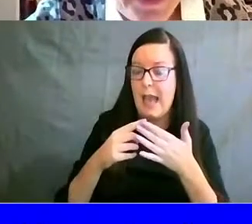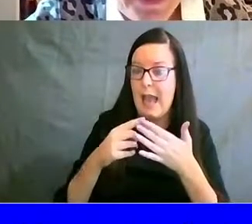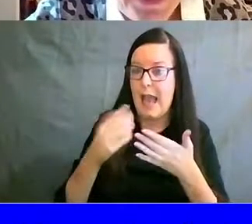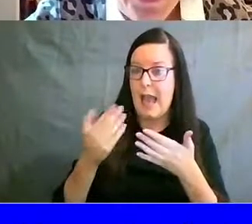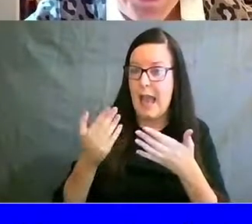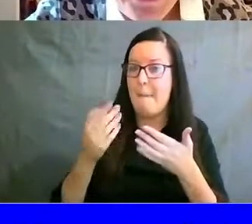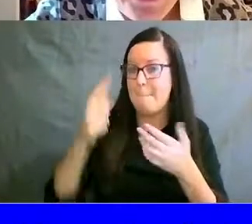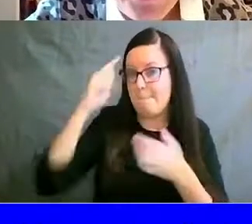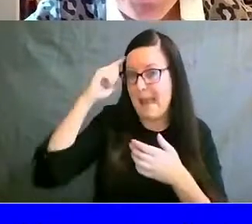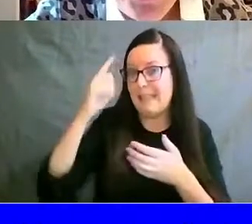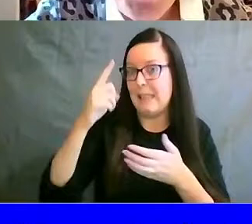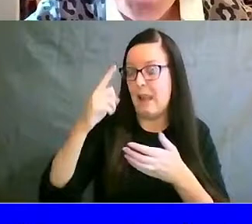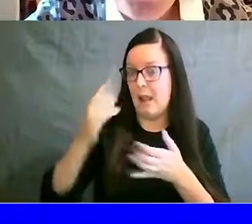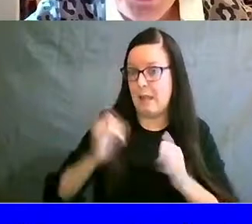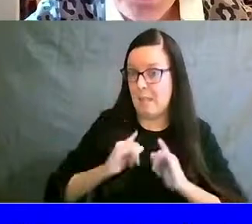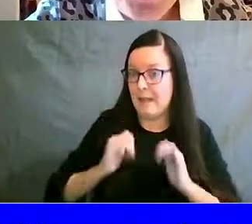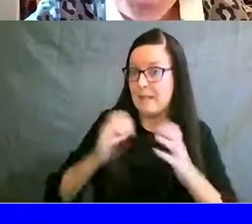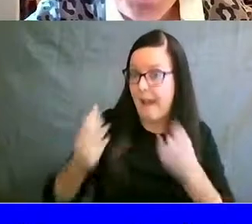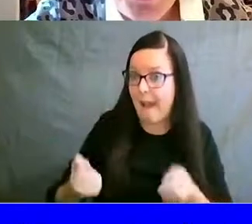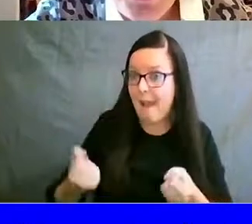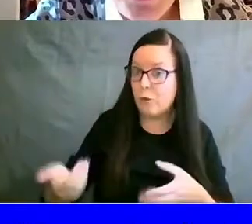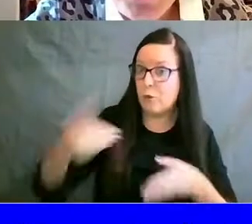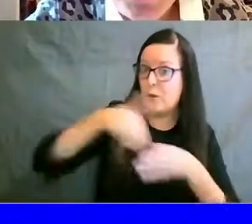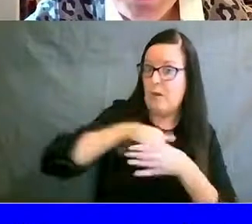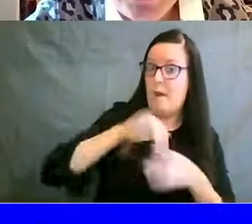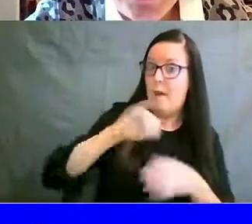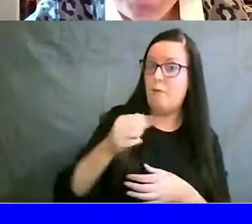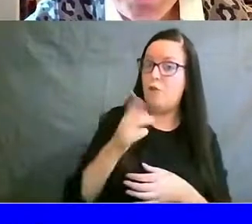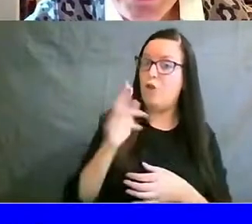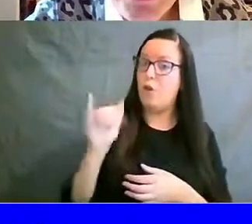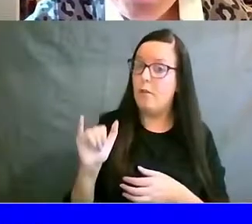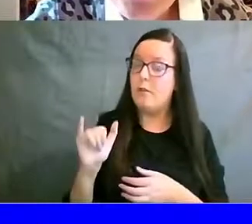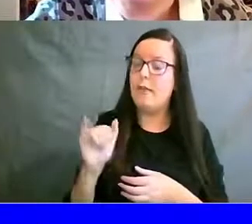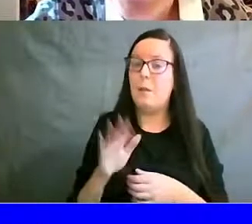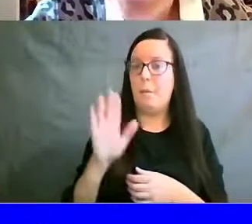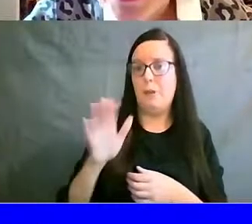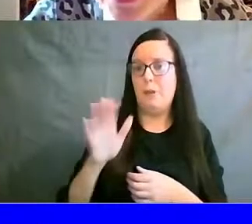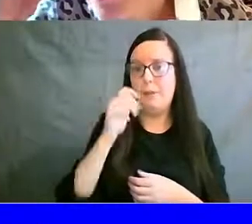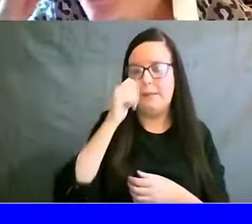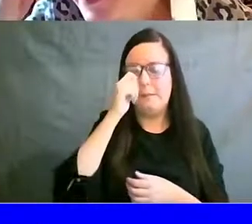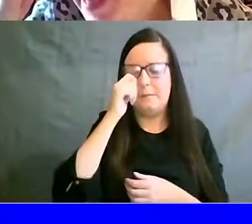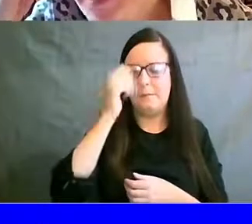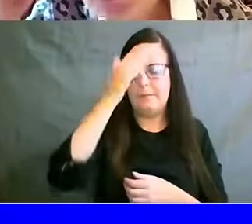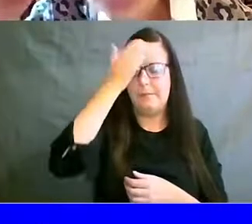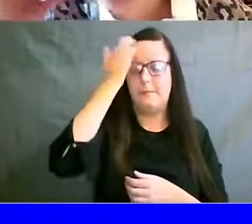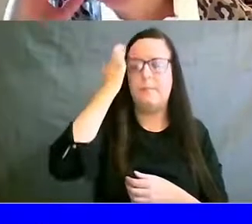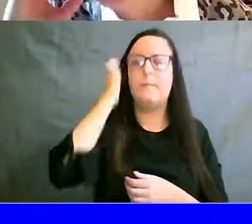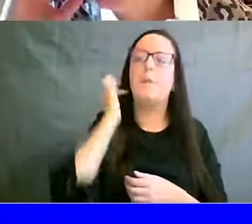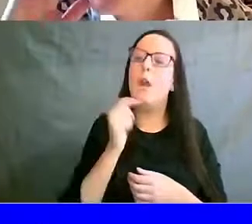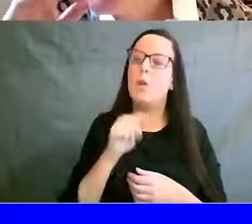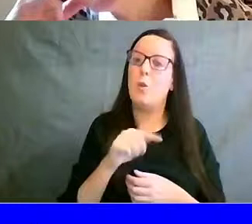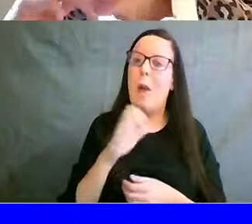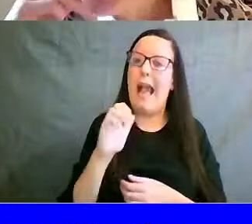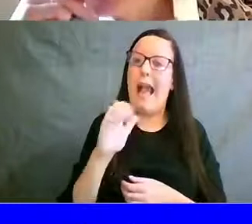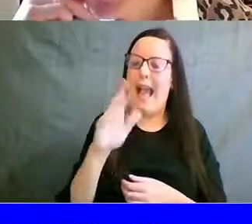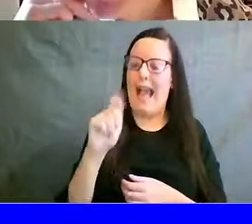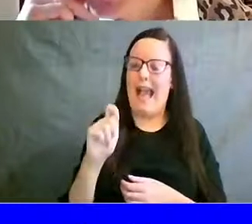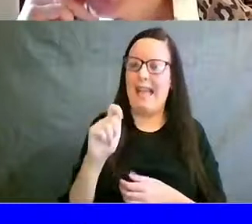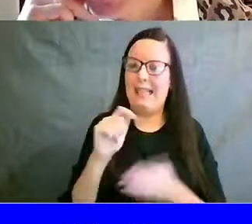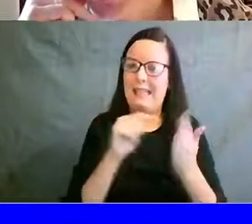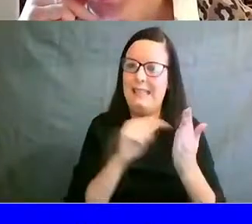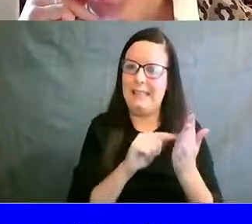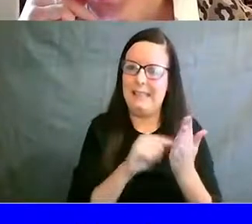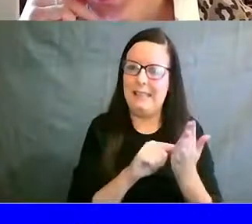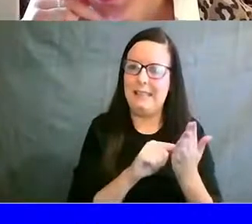capacity. Okay, conscious of time, I'll just go to the next slide to say this, that the Act is not otherwise disapplied